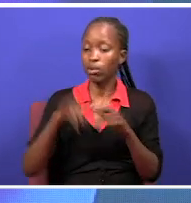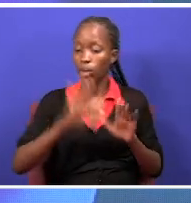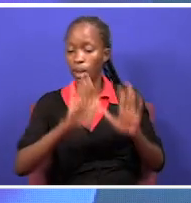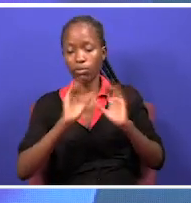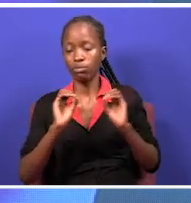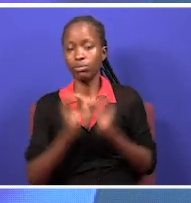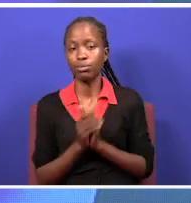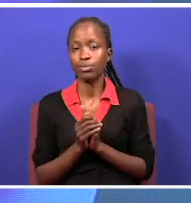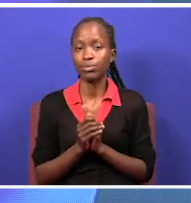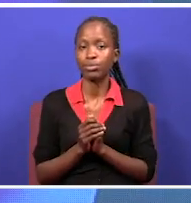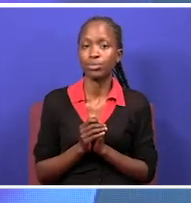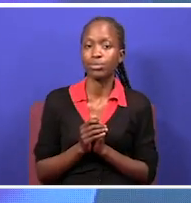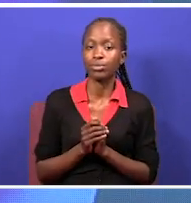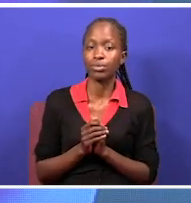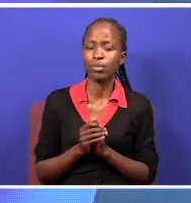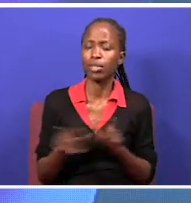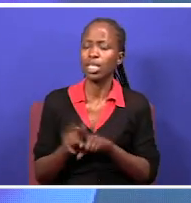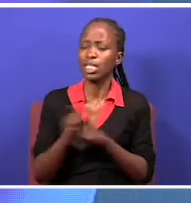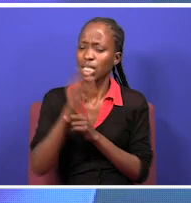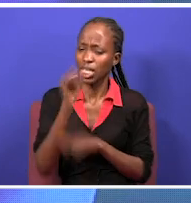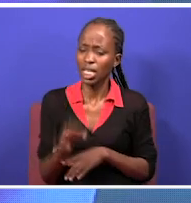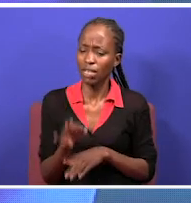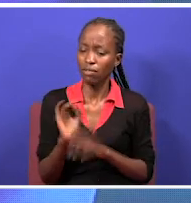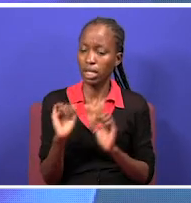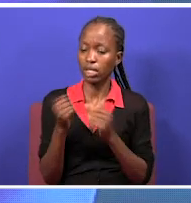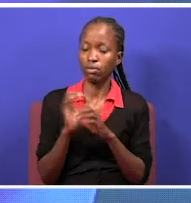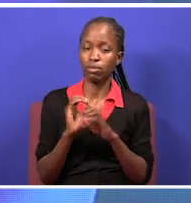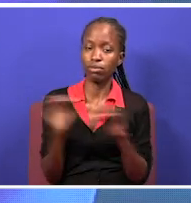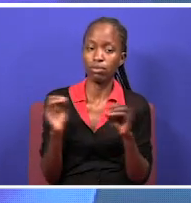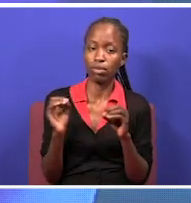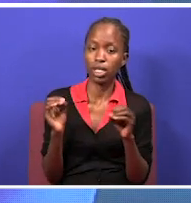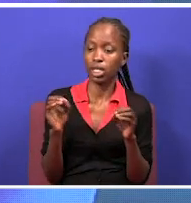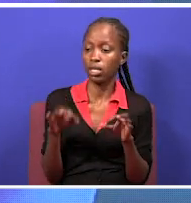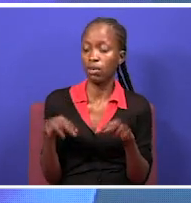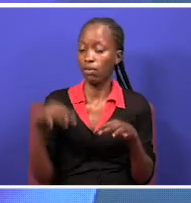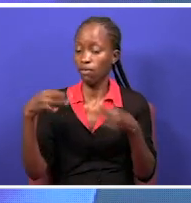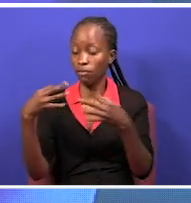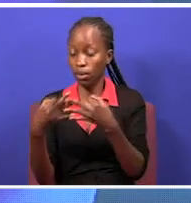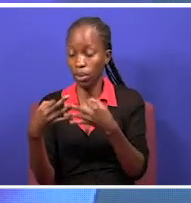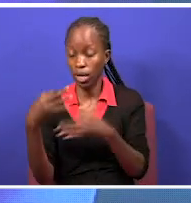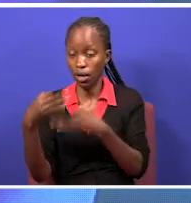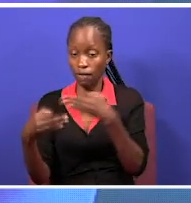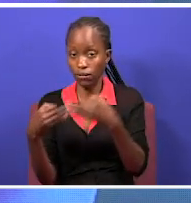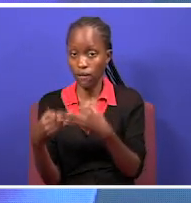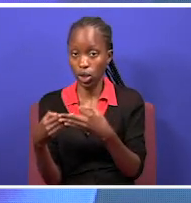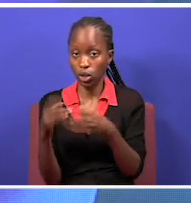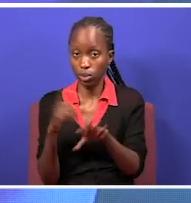it. Even if they do not get saved at our family altar, our family